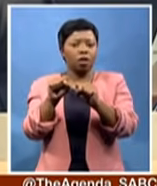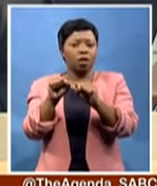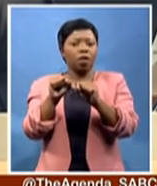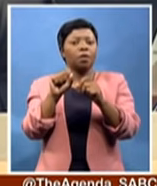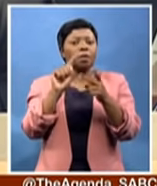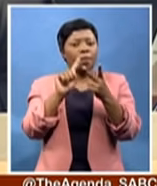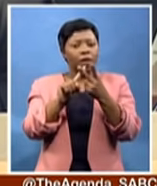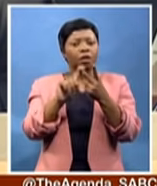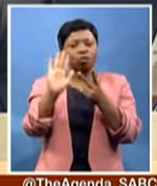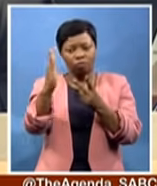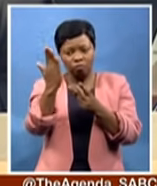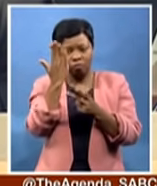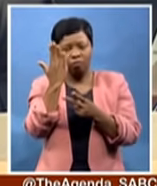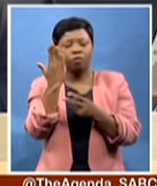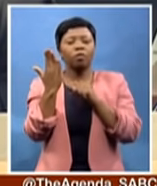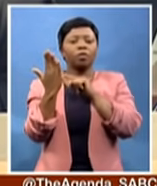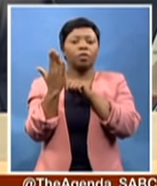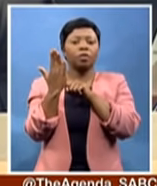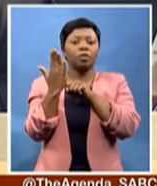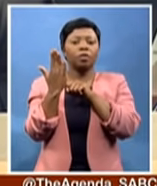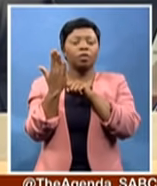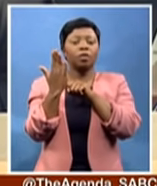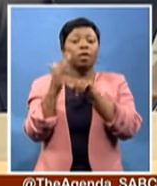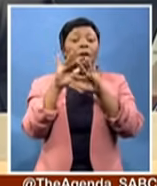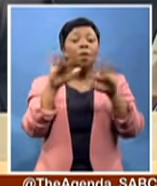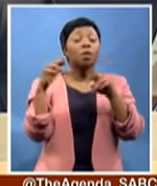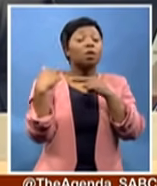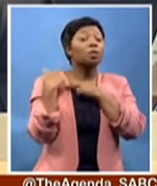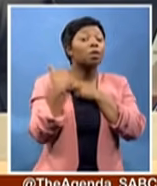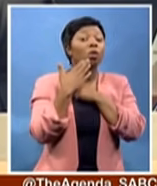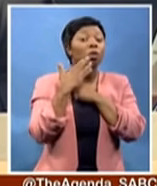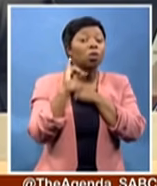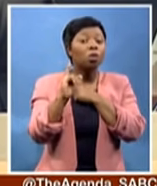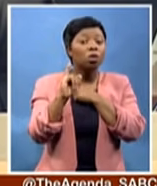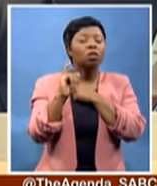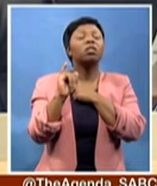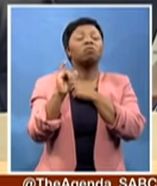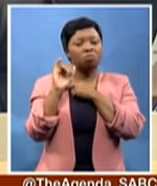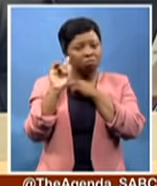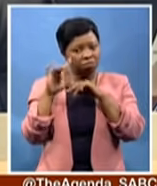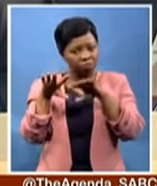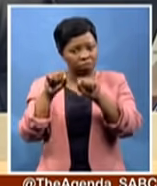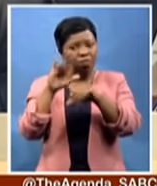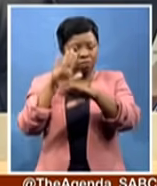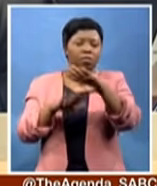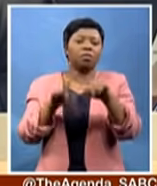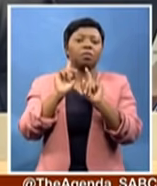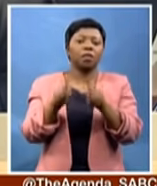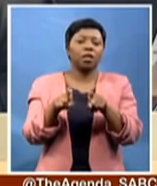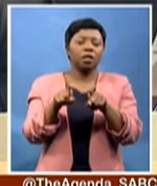account, and to take the necessary measures and steps to ensure that such